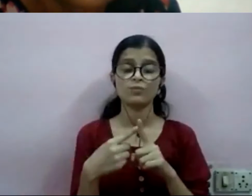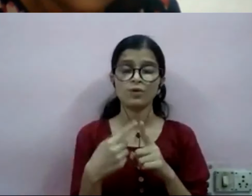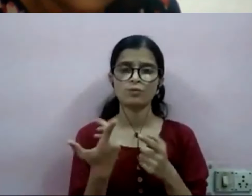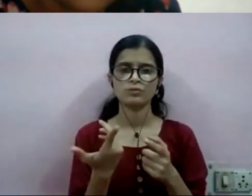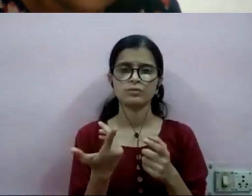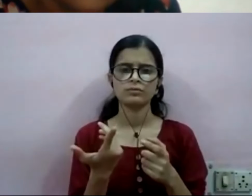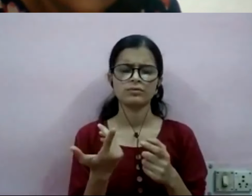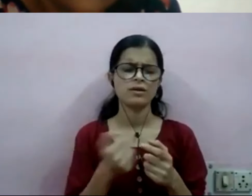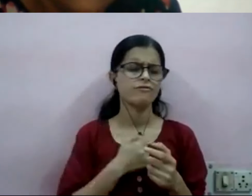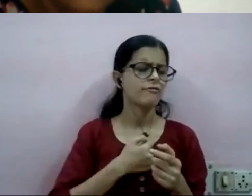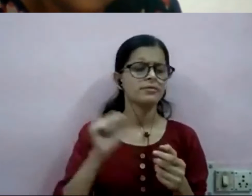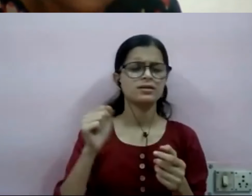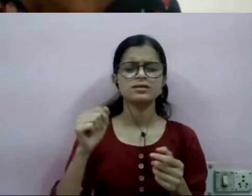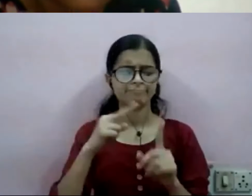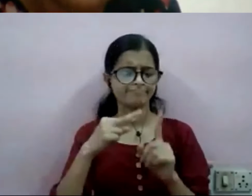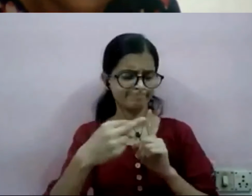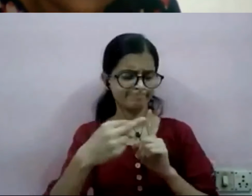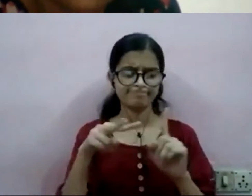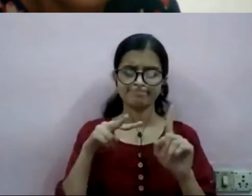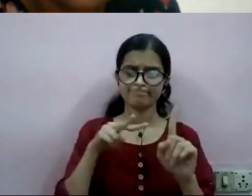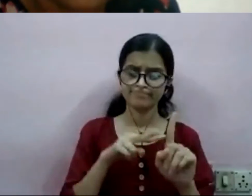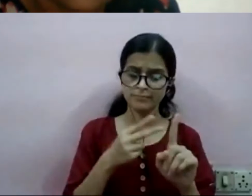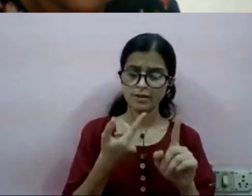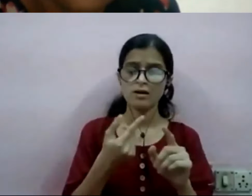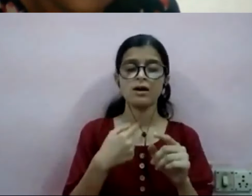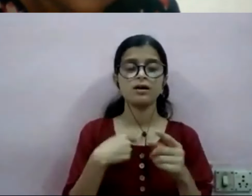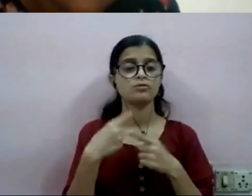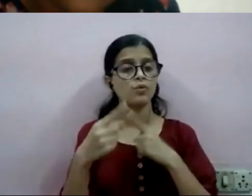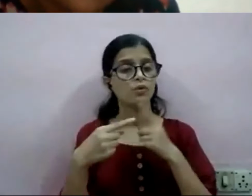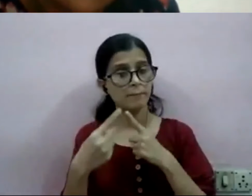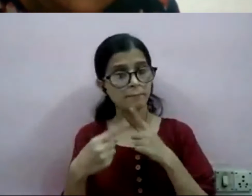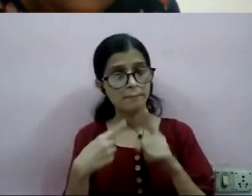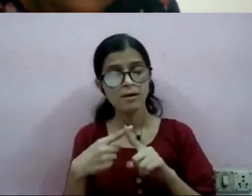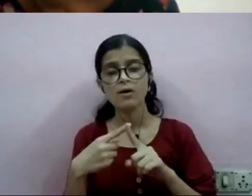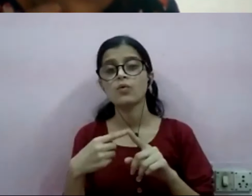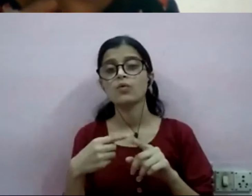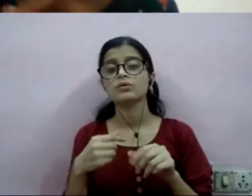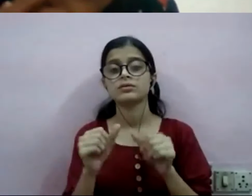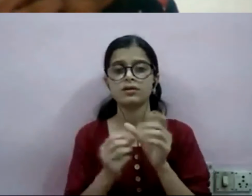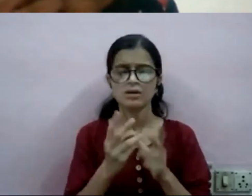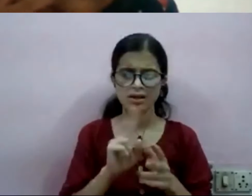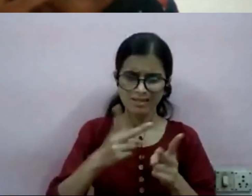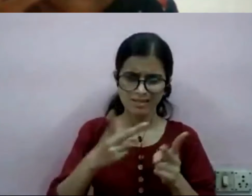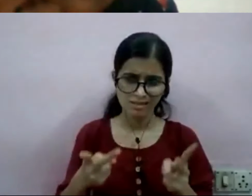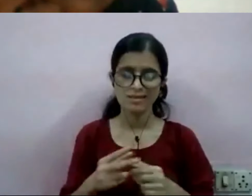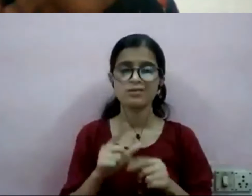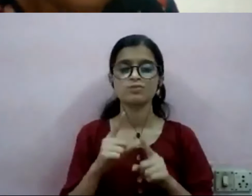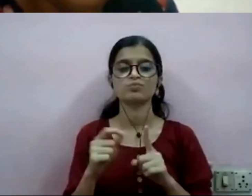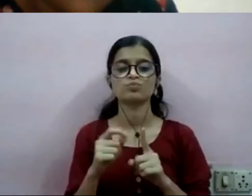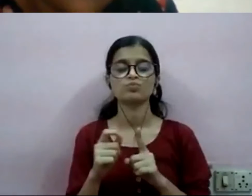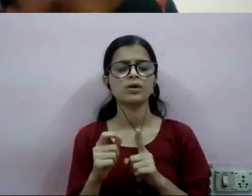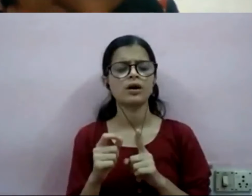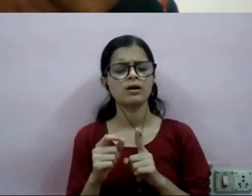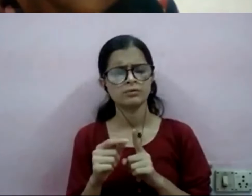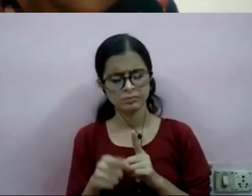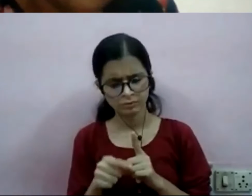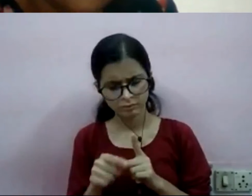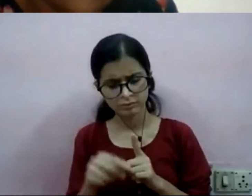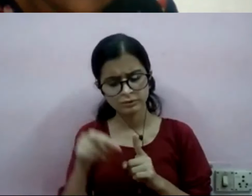feminist perspective, we talk about agency, but it is also really the need to change